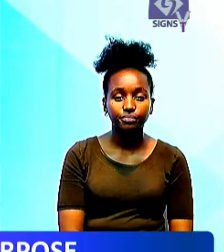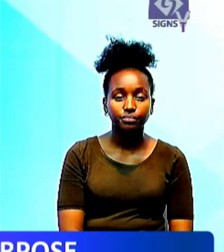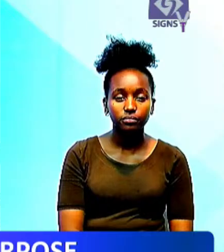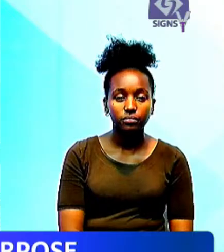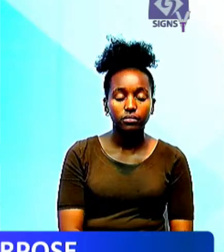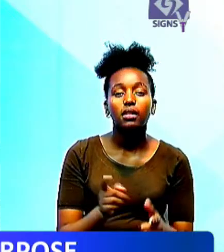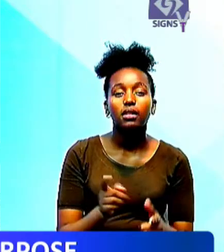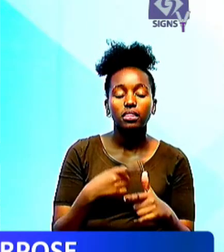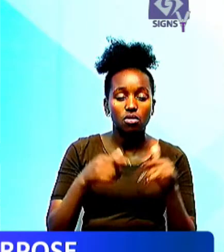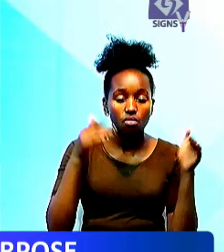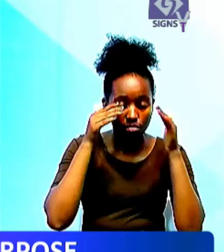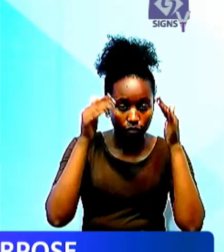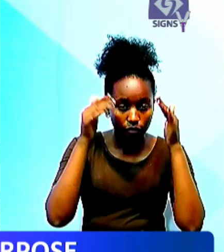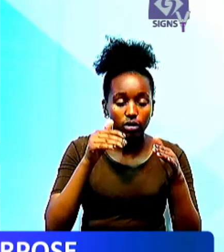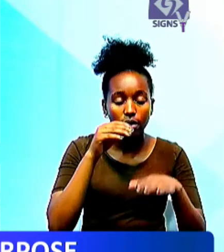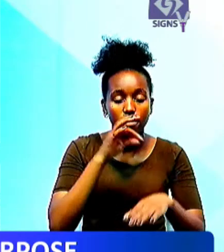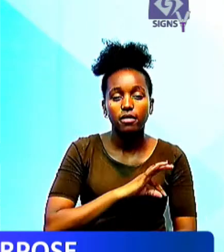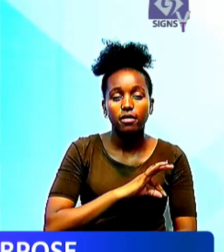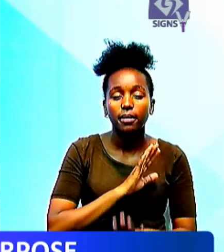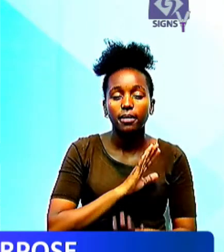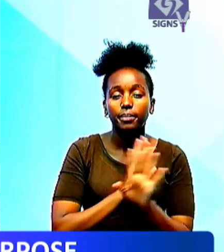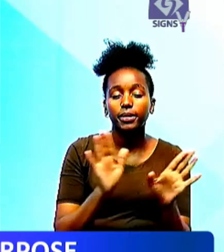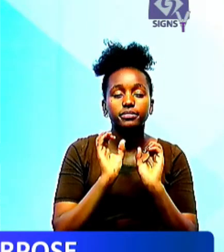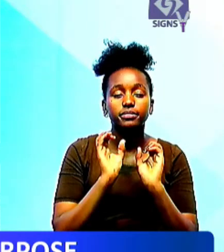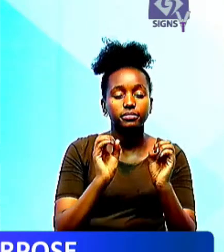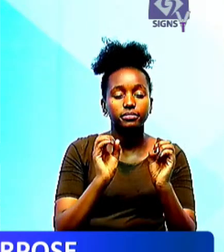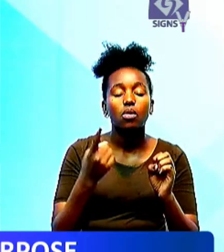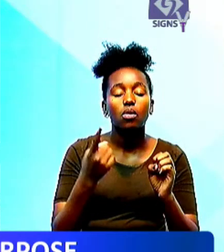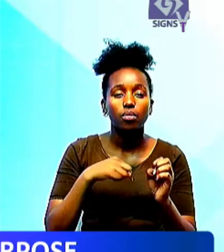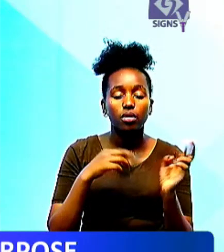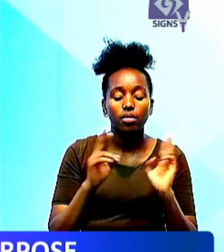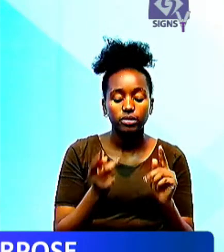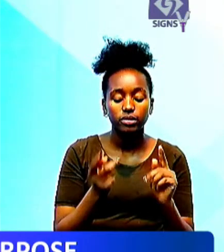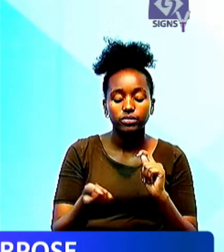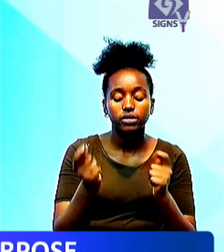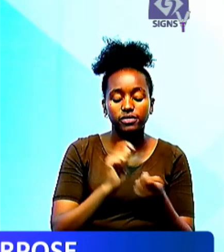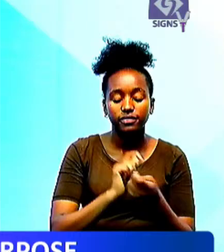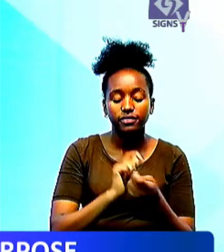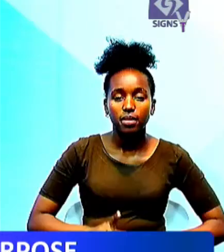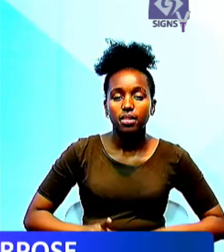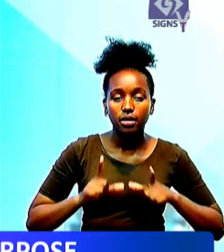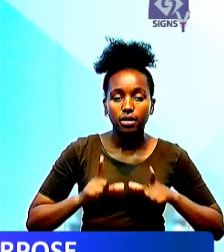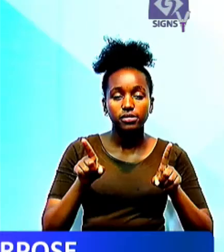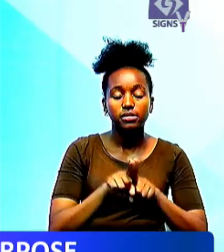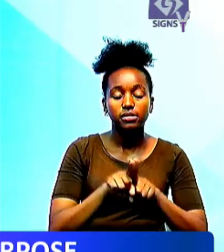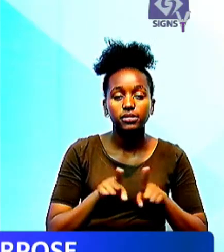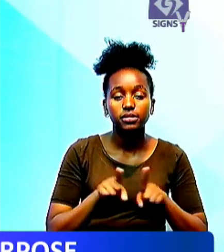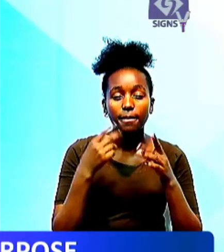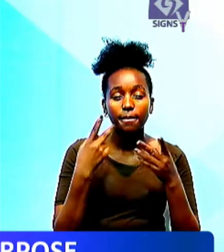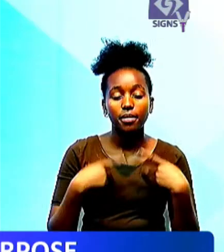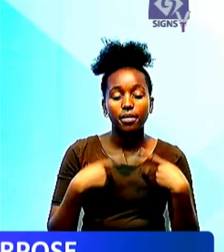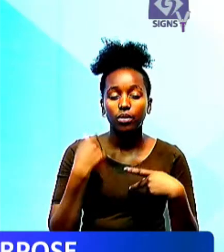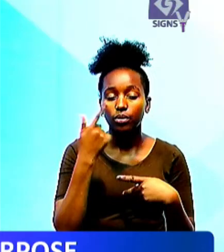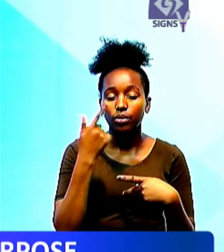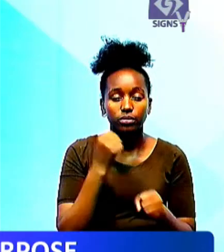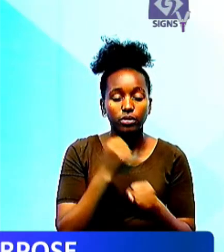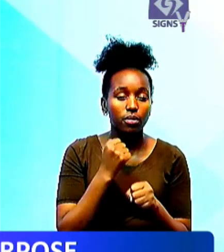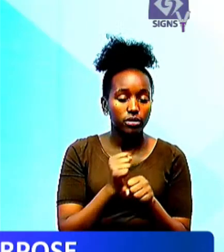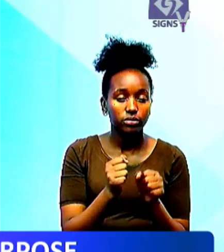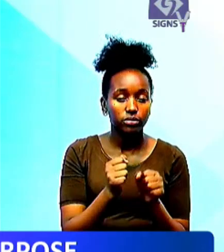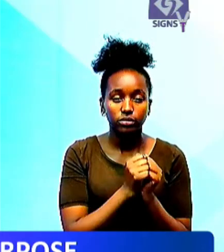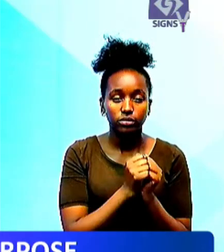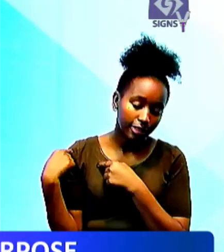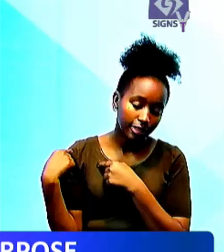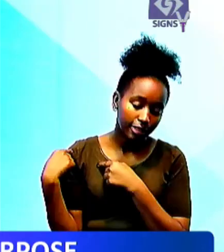a return. We work to transform people's lives. And the people that have worked with them and the people we have worked together,